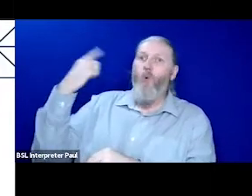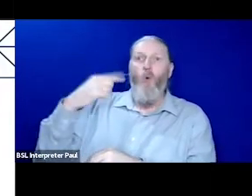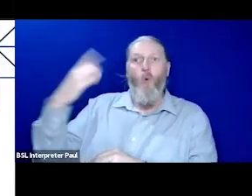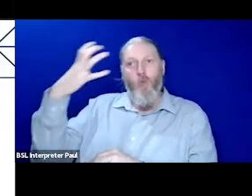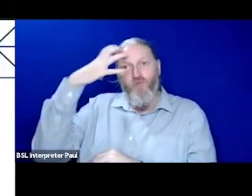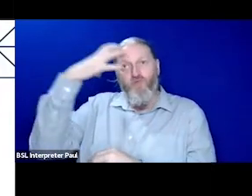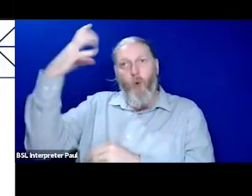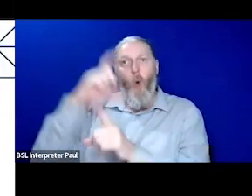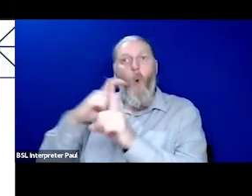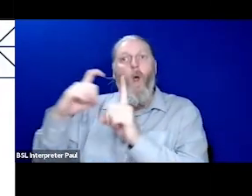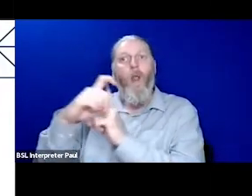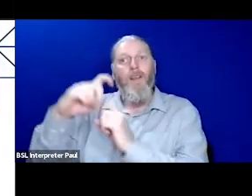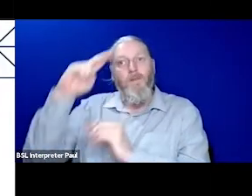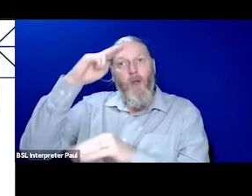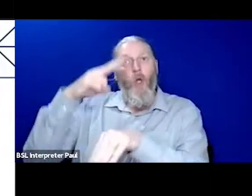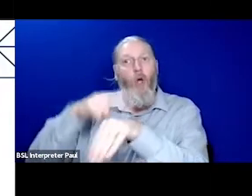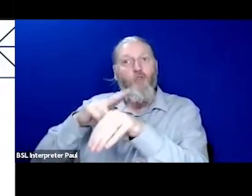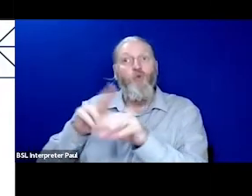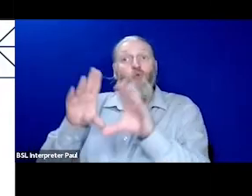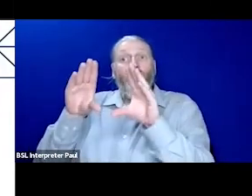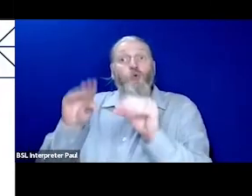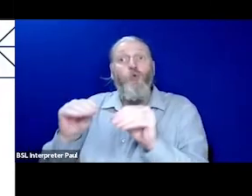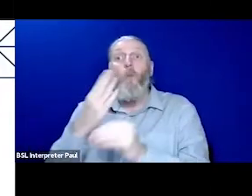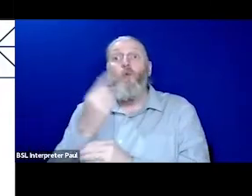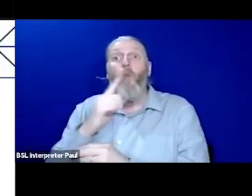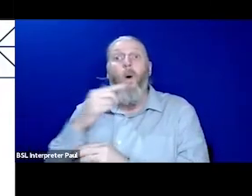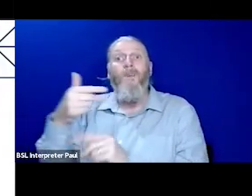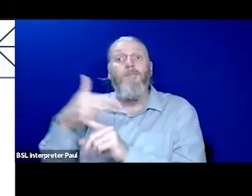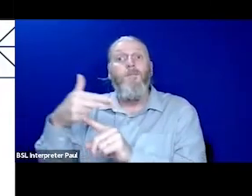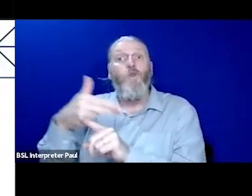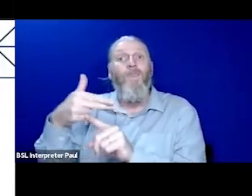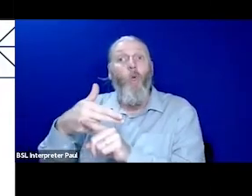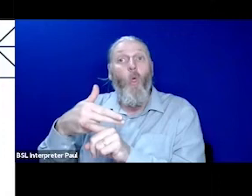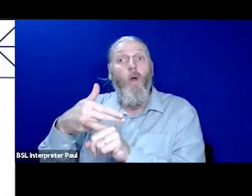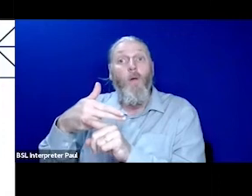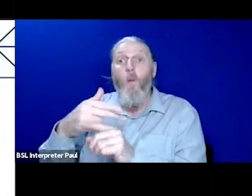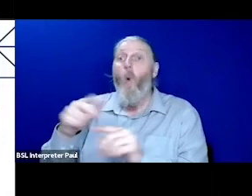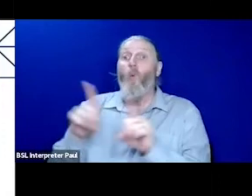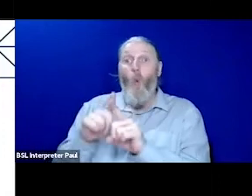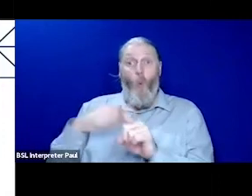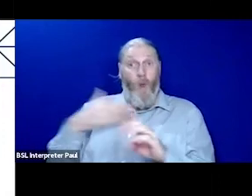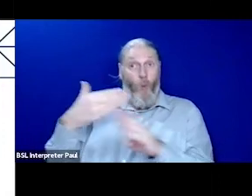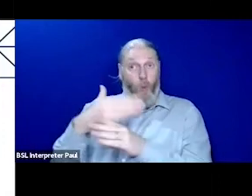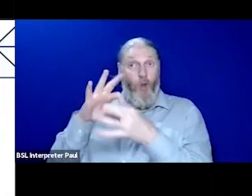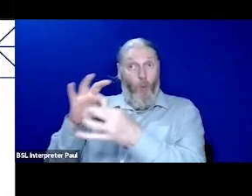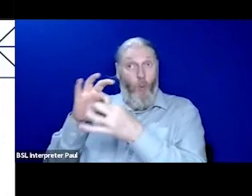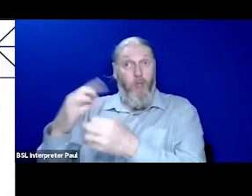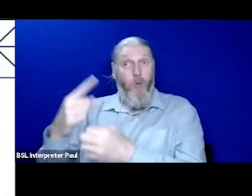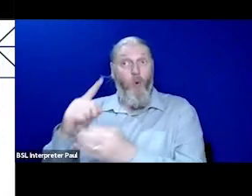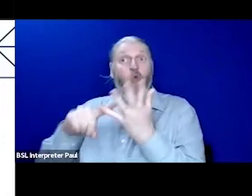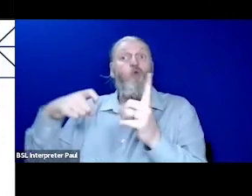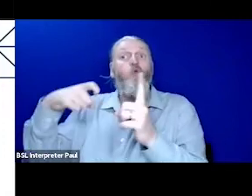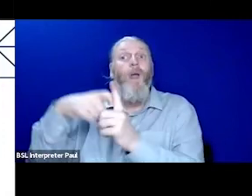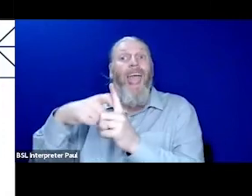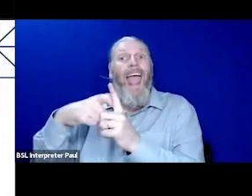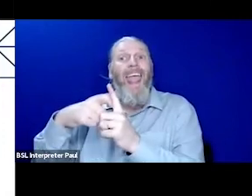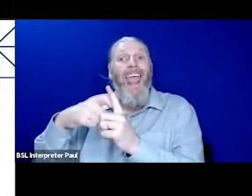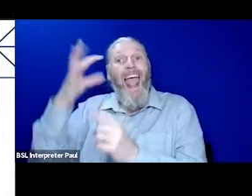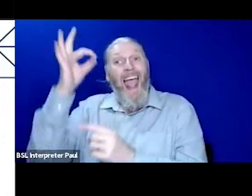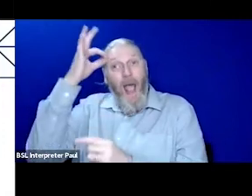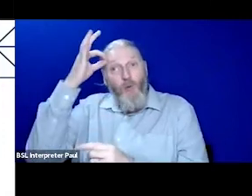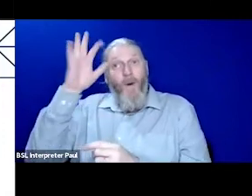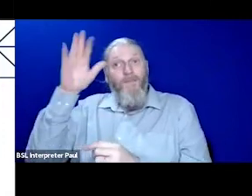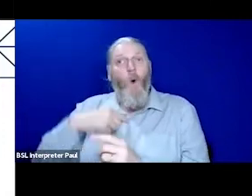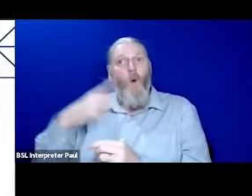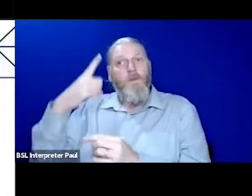from fossil fuels. We're also working with the UK Council for Psychotherapy, who has convened mental health professional